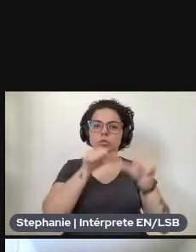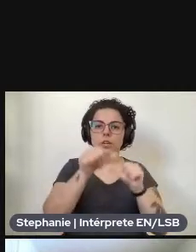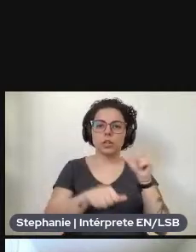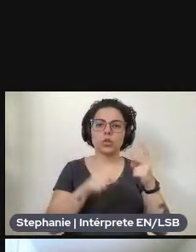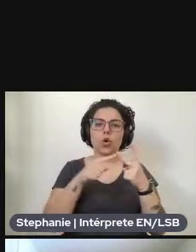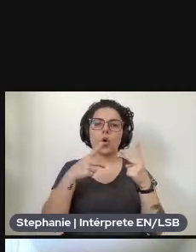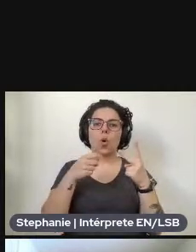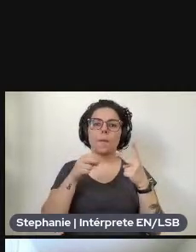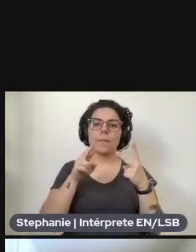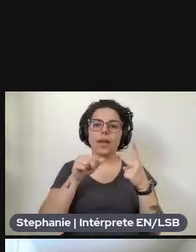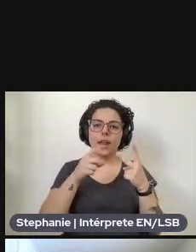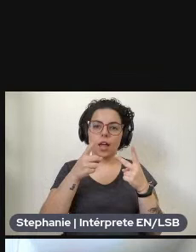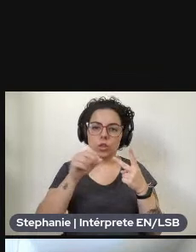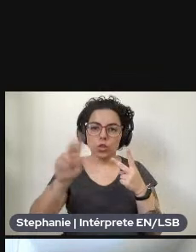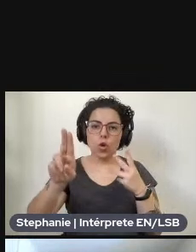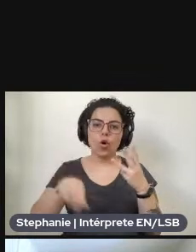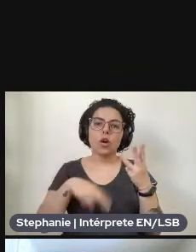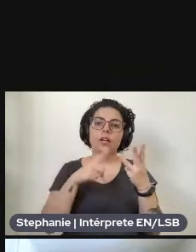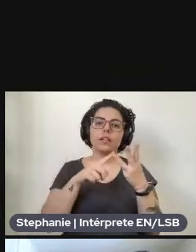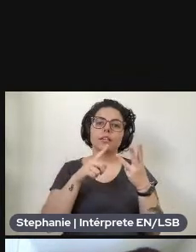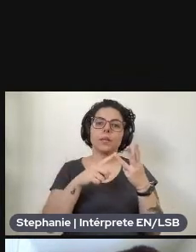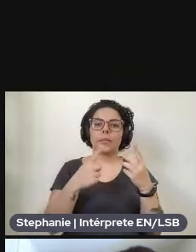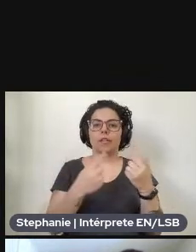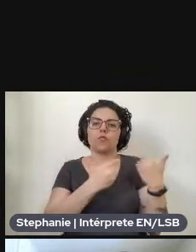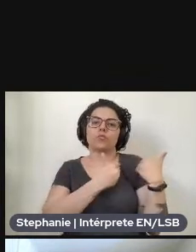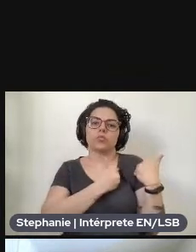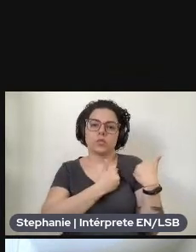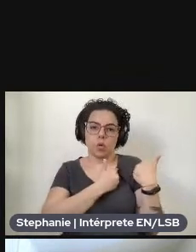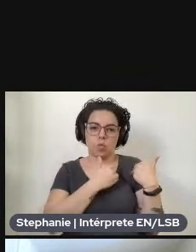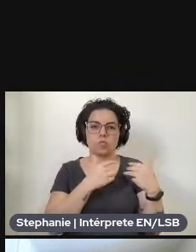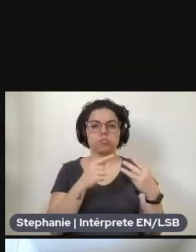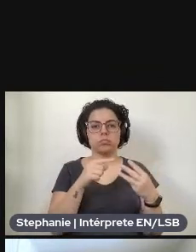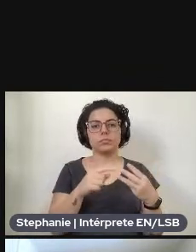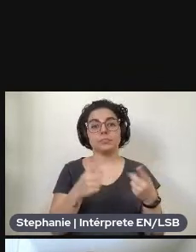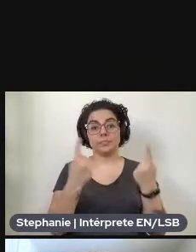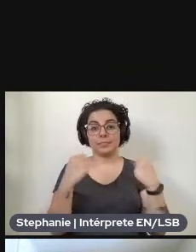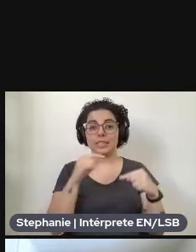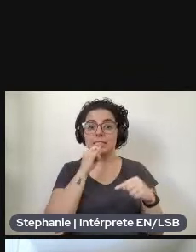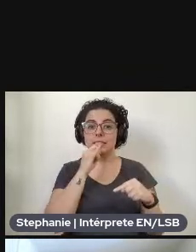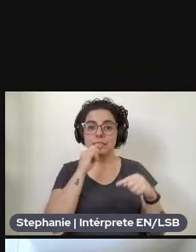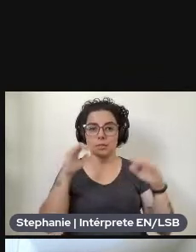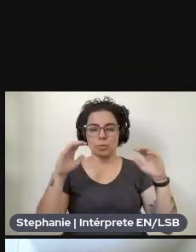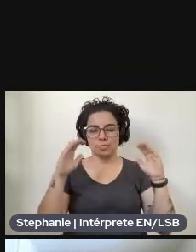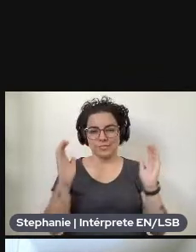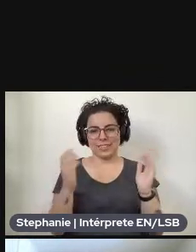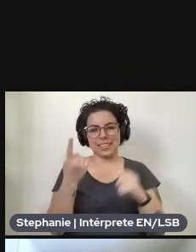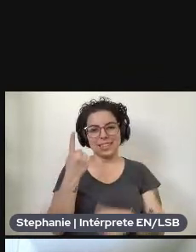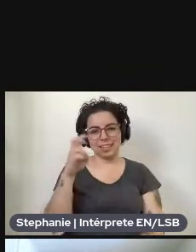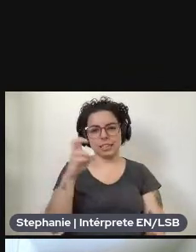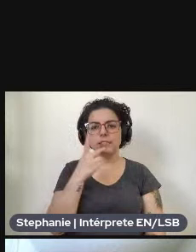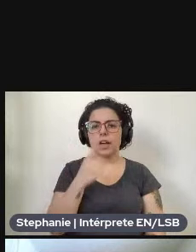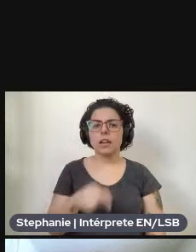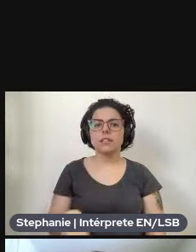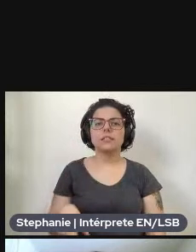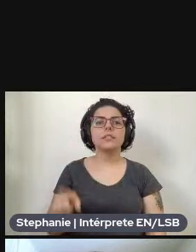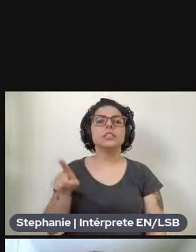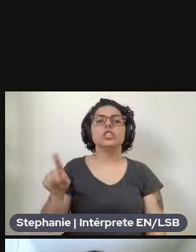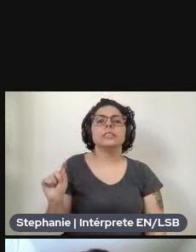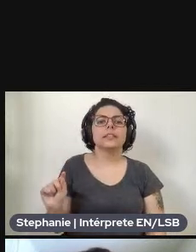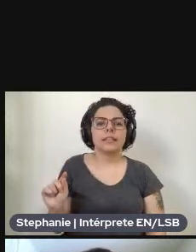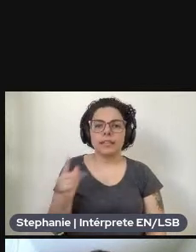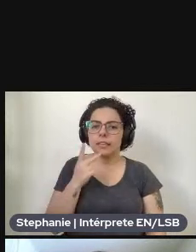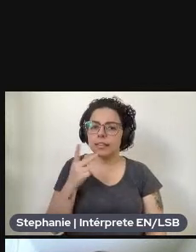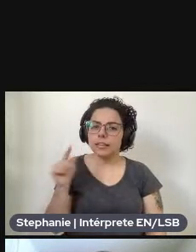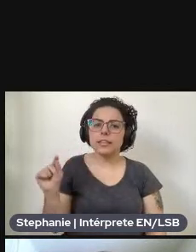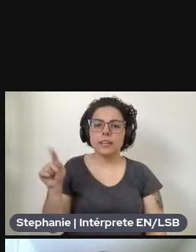functions. 15. Diz que você está preparando alguma coisa.